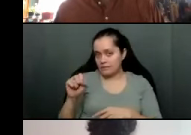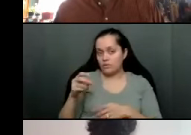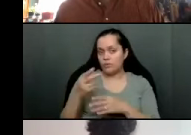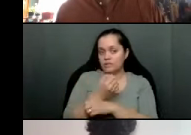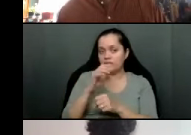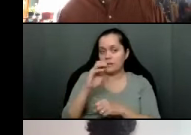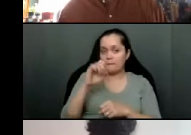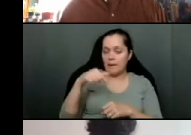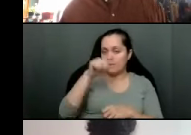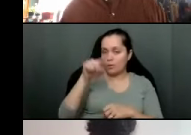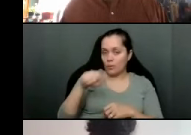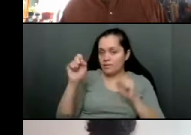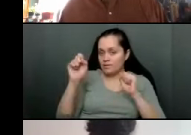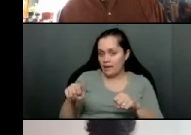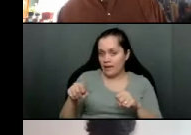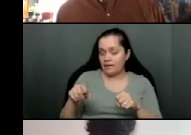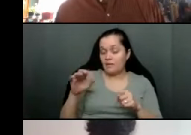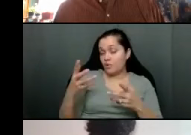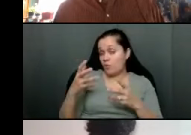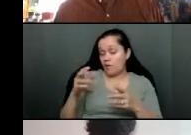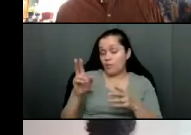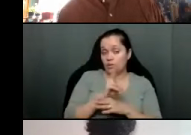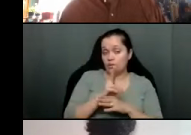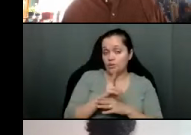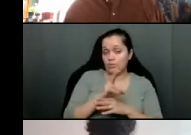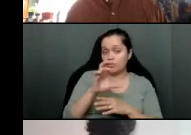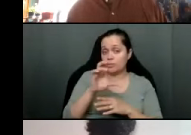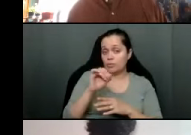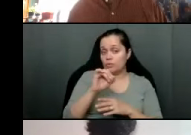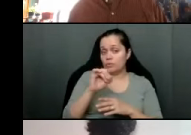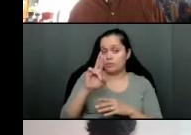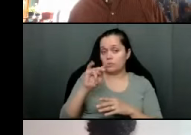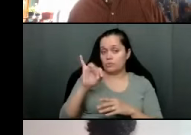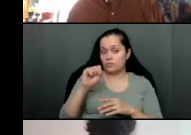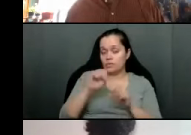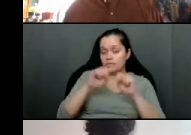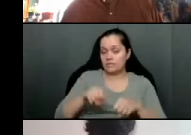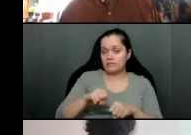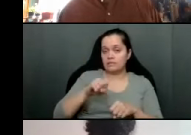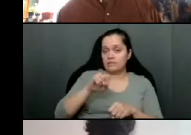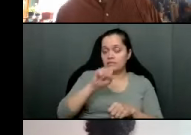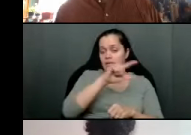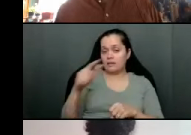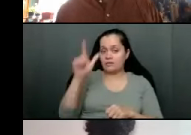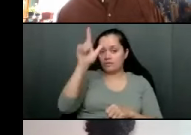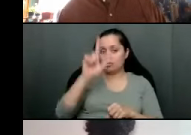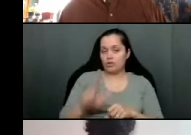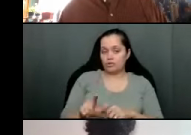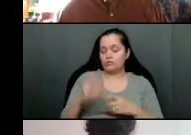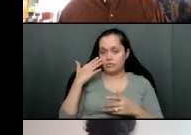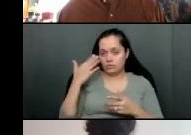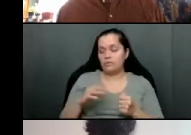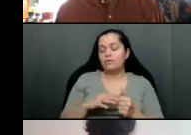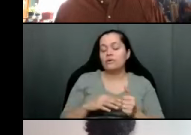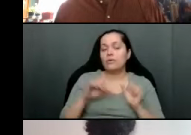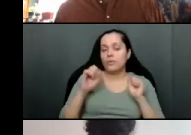like map quizzes. If we want, we can use coordinate systems, the latitude and longitude, the most well-known one, right?